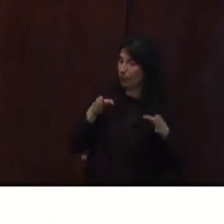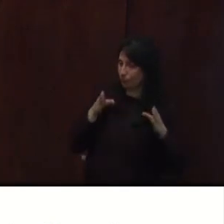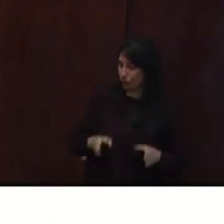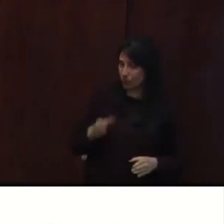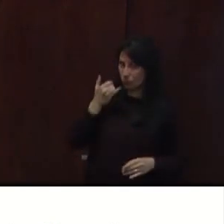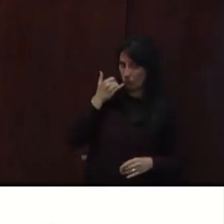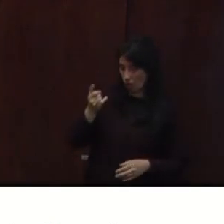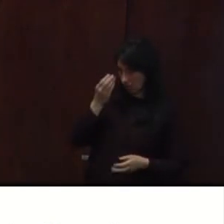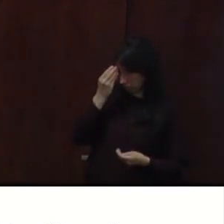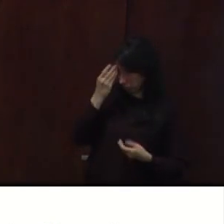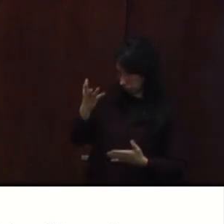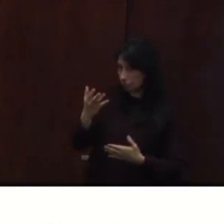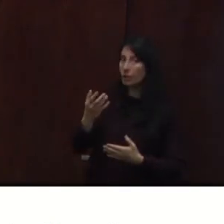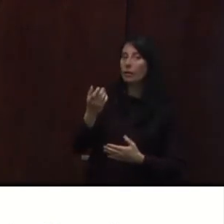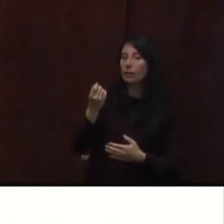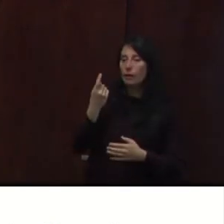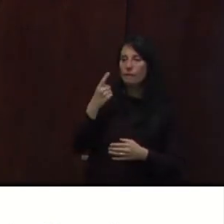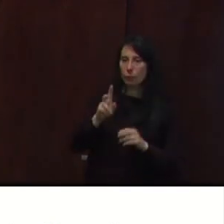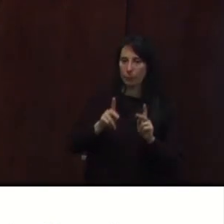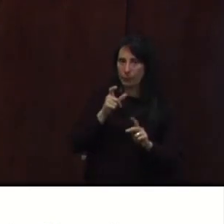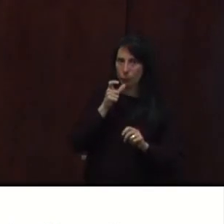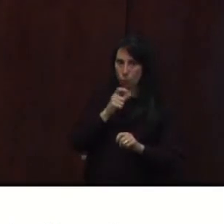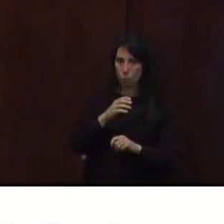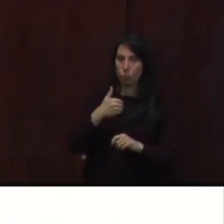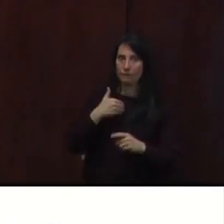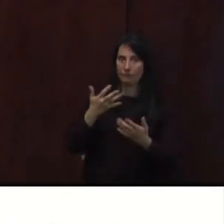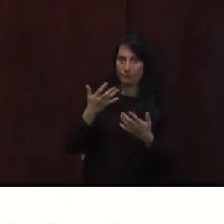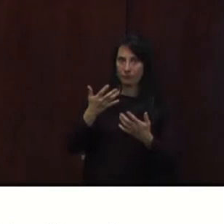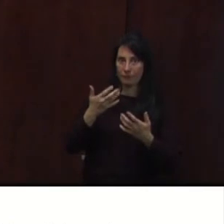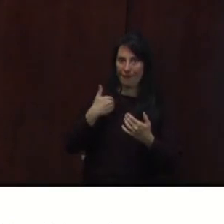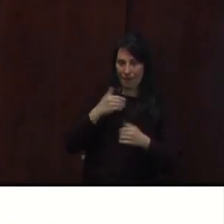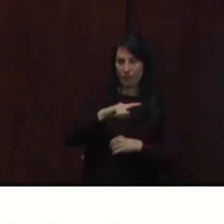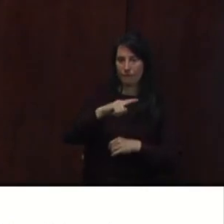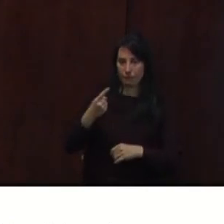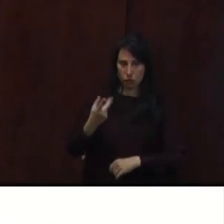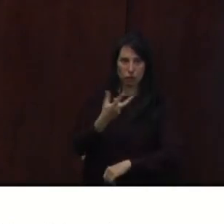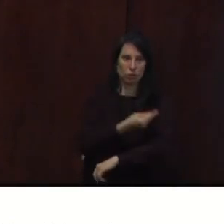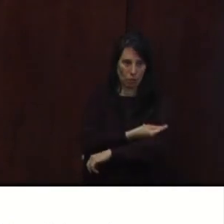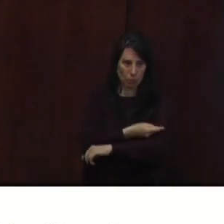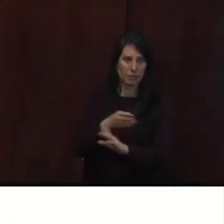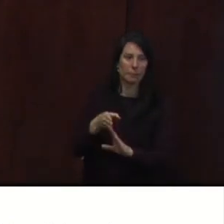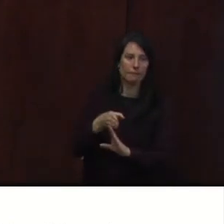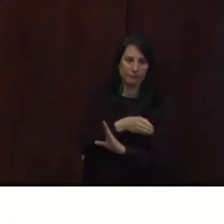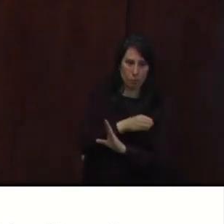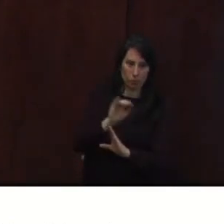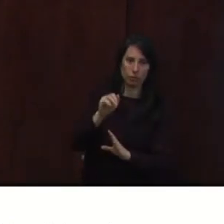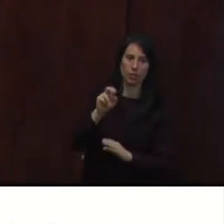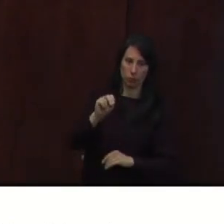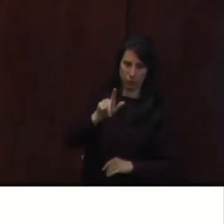Great, great. All right, thank you very much, Stacey. Appreciate it.